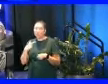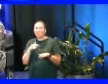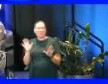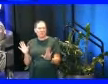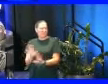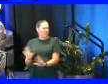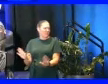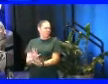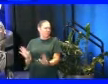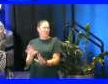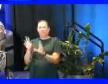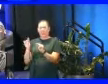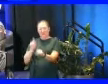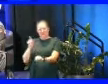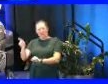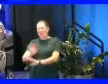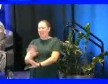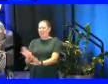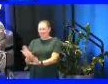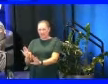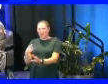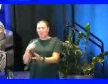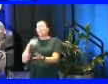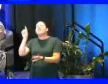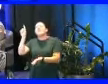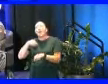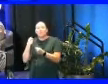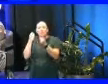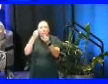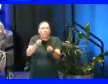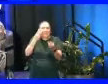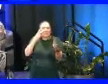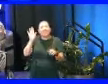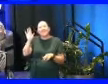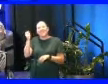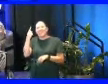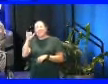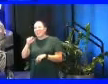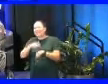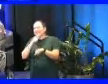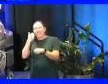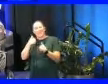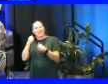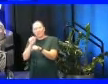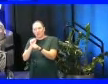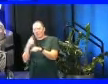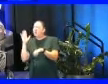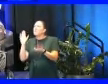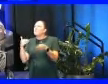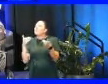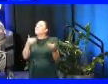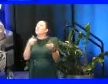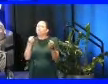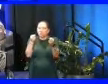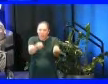like, no, So I said, well, let me drive down there. So I didn't have a job, so why not? I drove down there, and